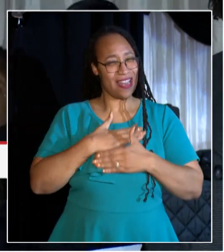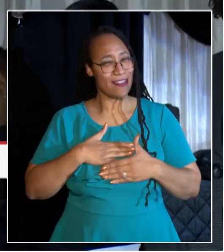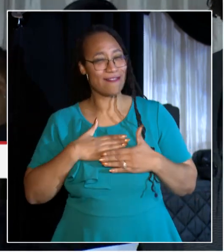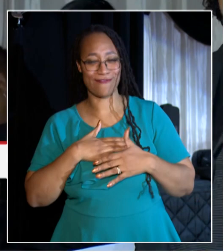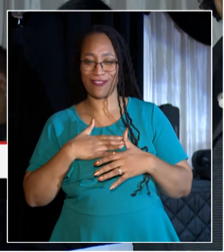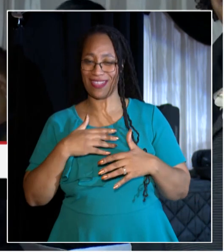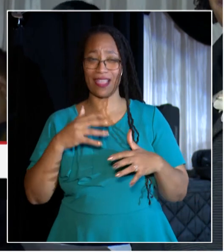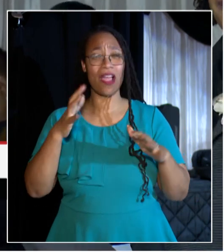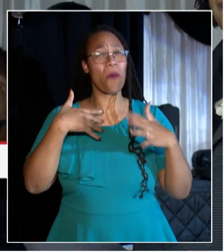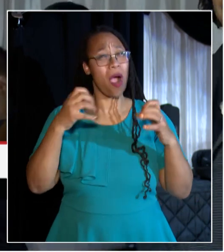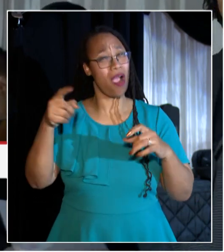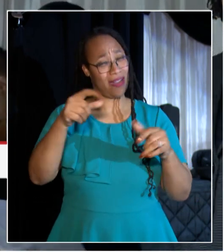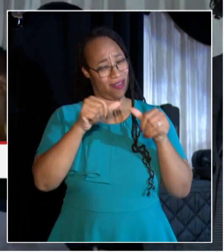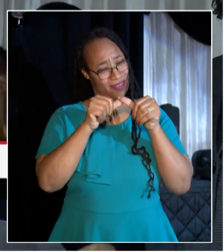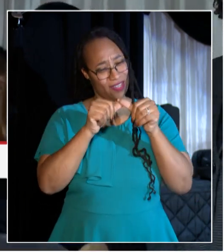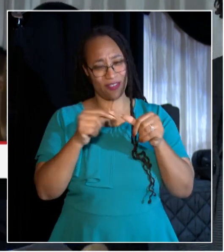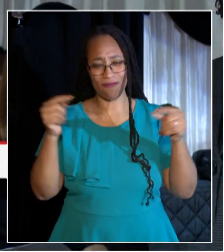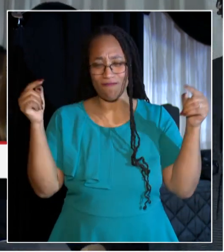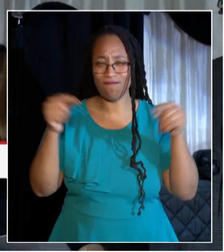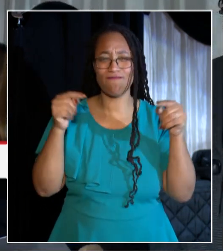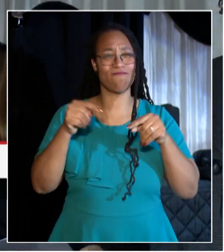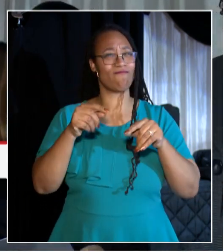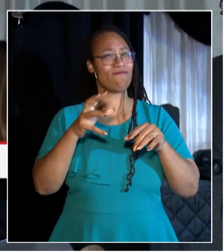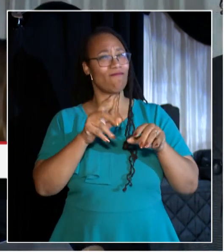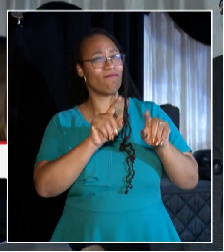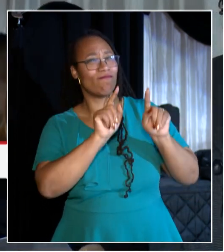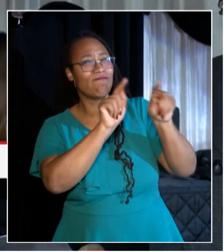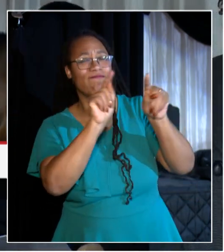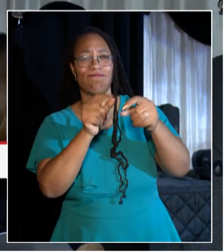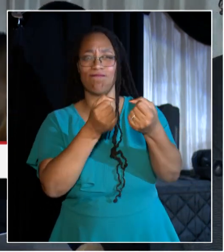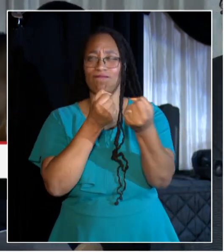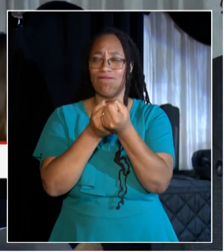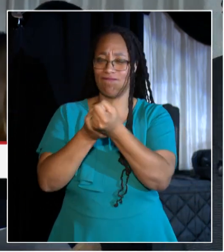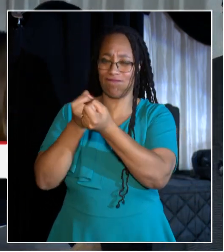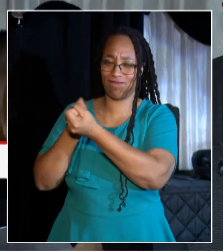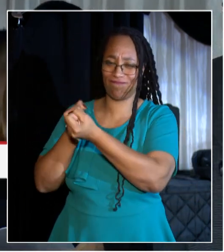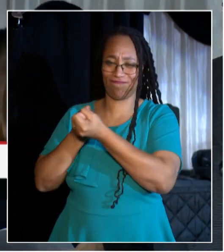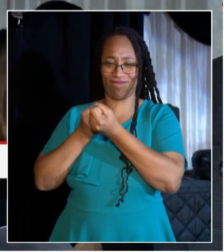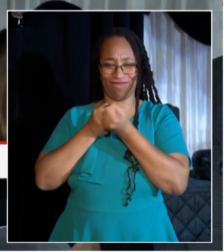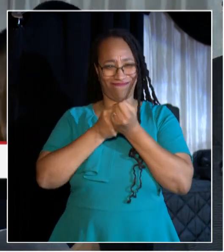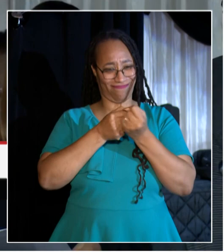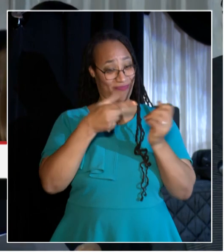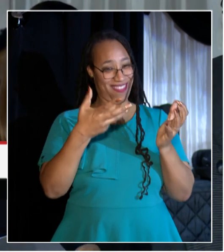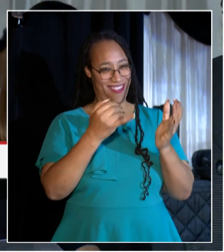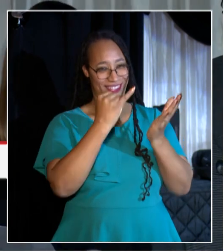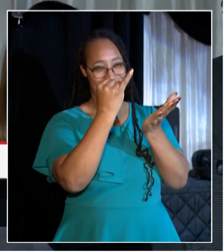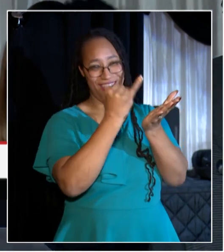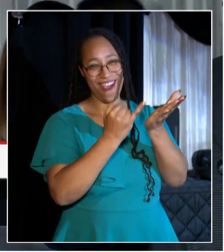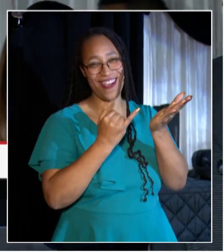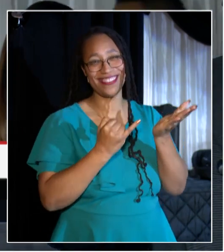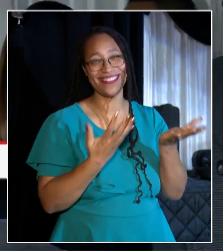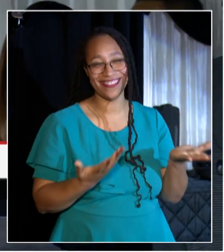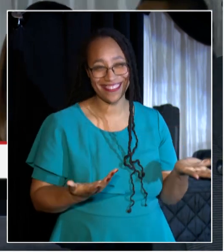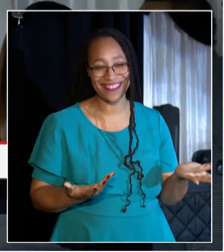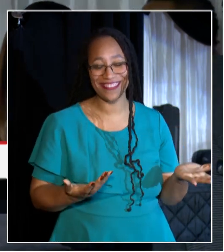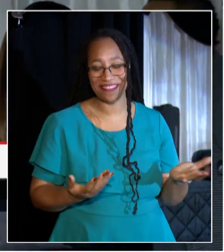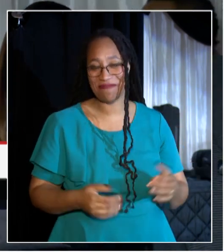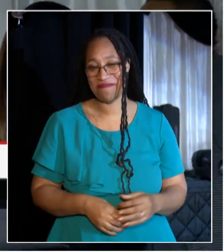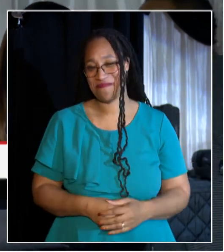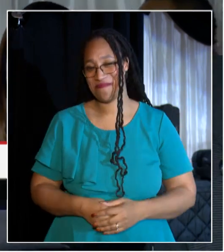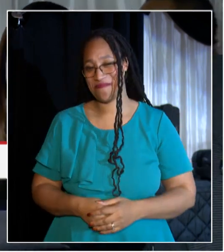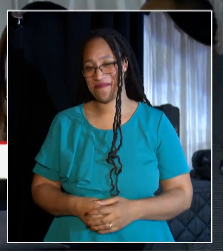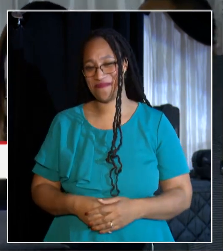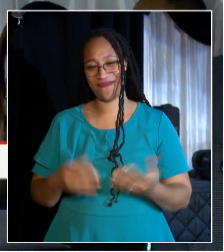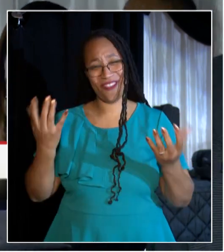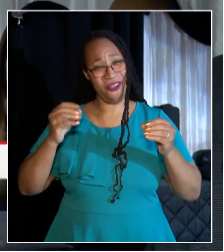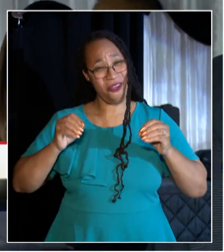of African American and the arts. It's a wonderful chance for all of us to deepen our understanding and appreciation of